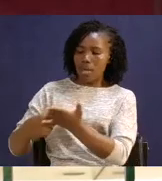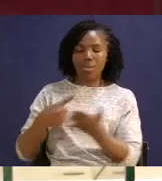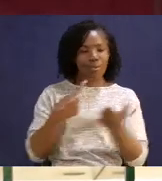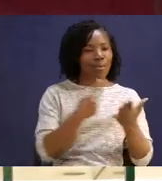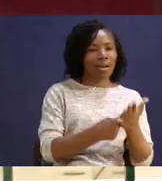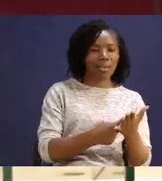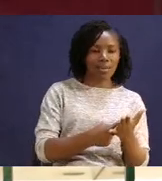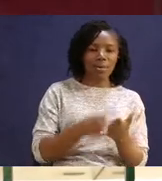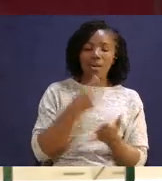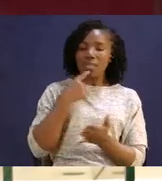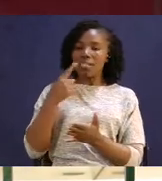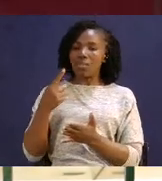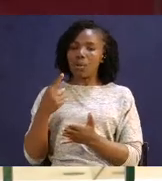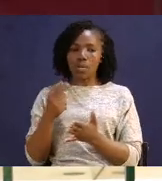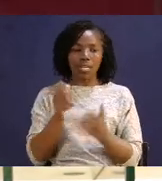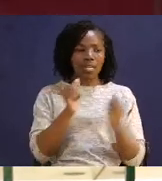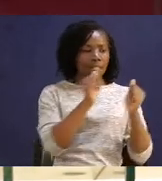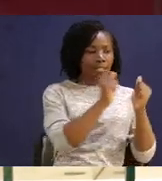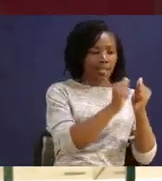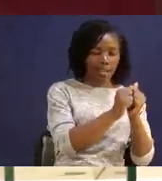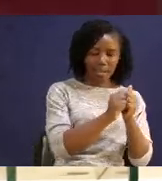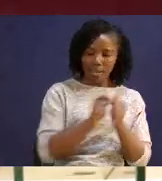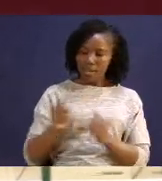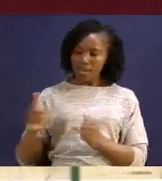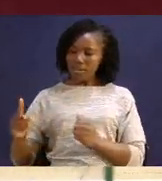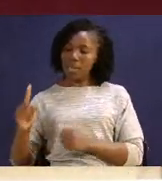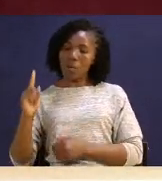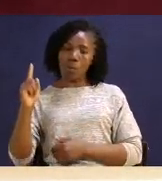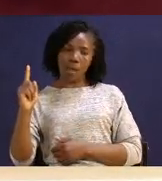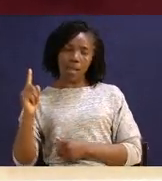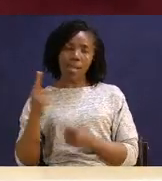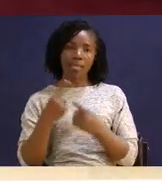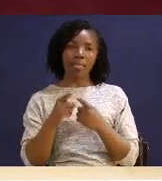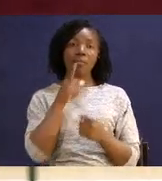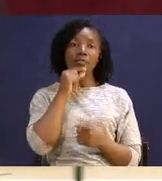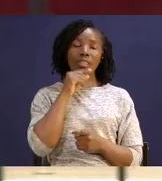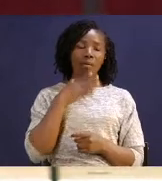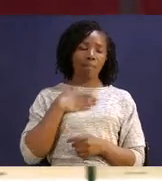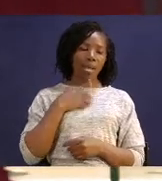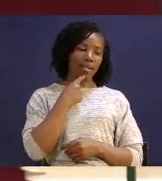non-negotiable. 10 cows, we are not talking. So my dad then said,